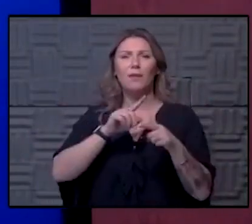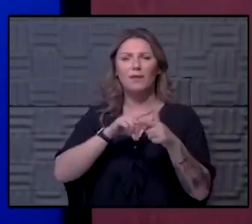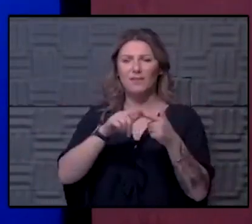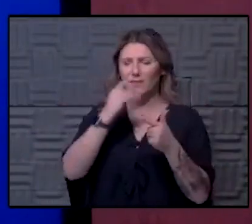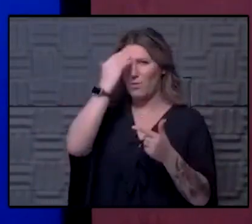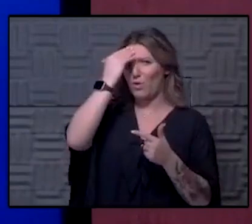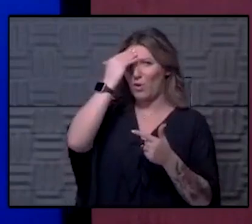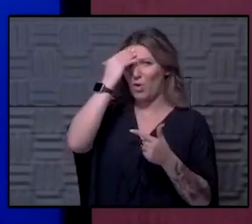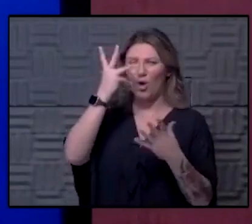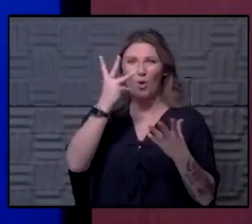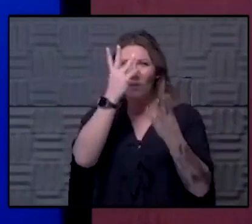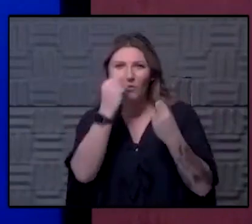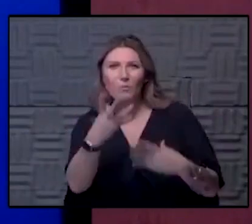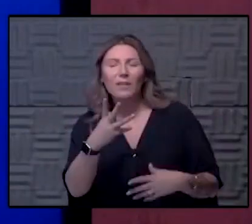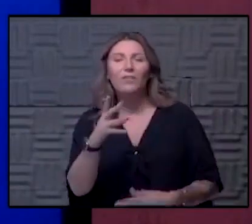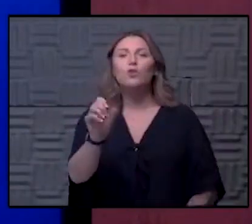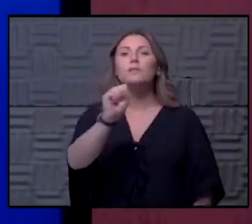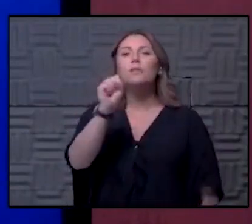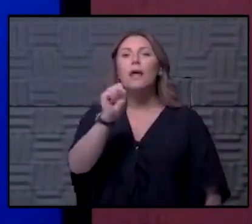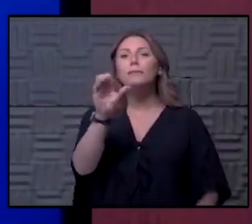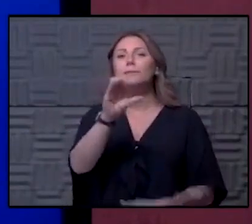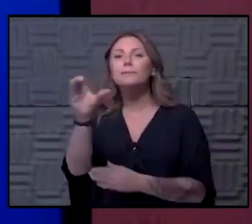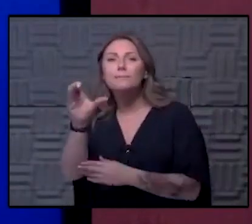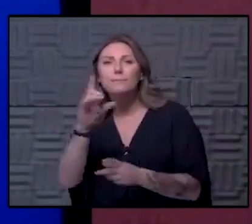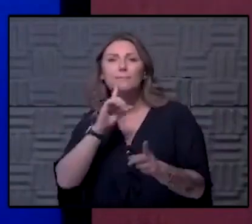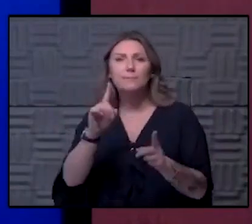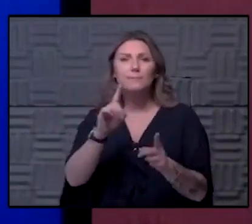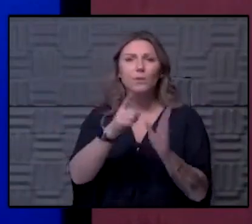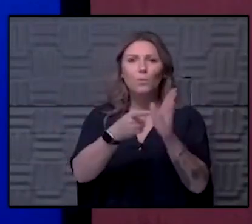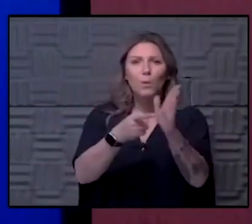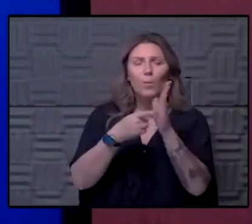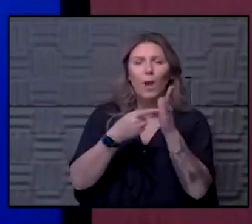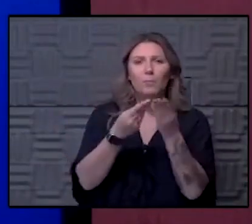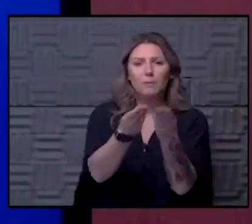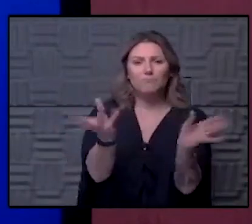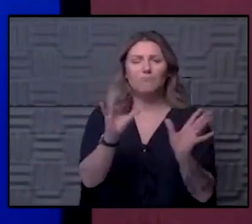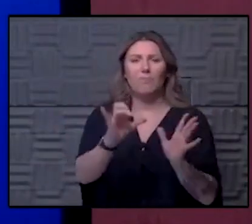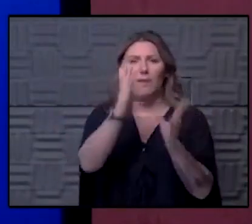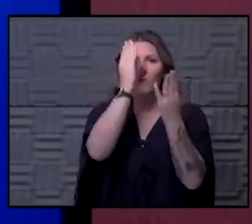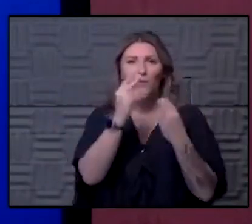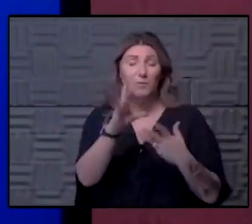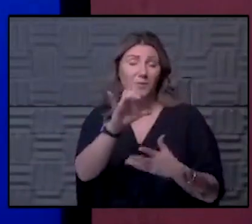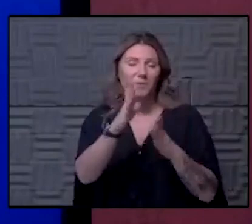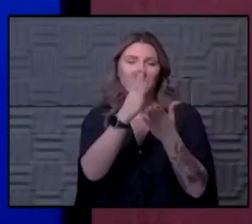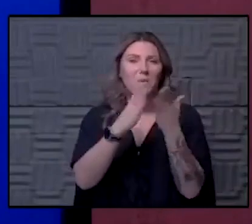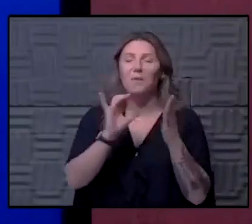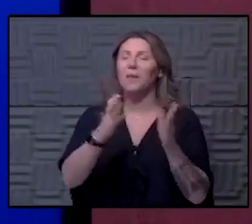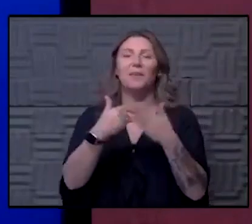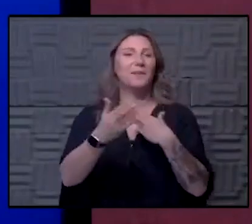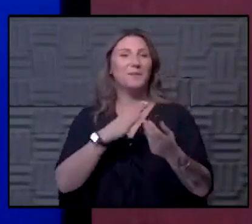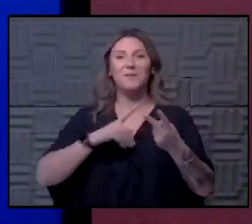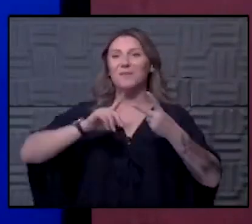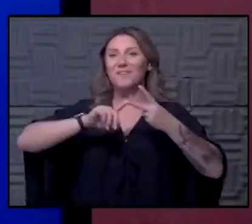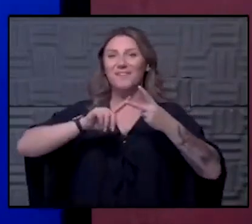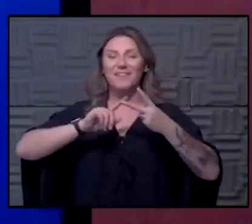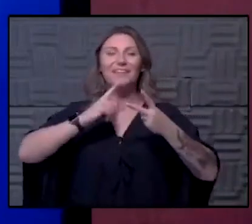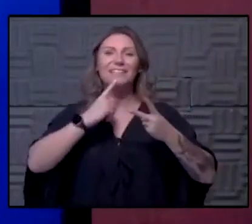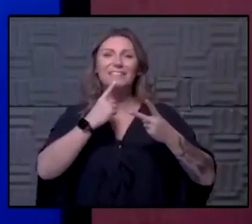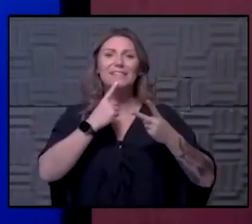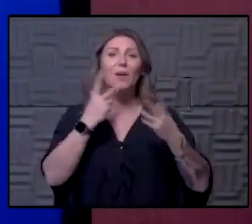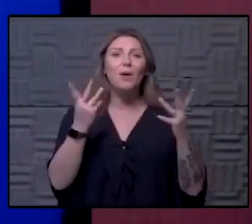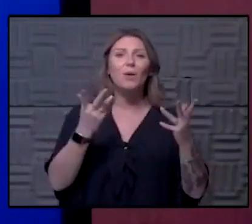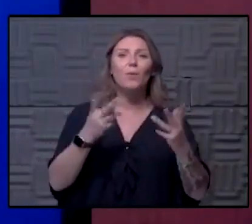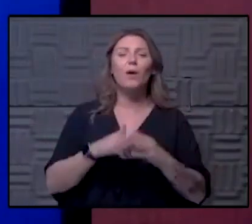like this, there's an SEC requirement that they do release that information. I didn't know that. Oh, okay. So that was part of it. At any rate, Pfizer-BioNTech said that